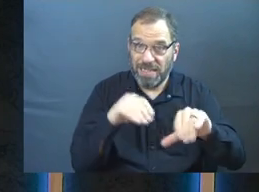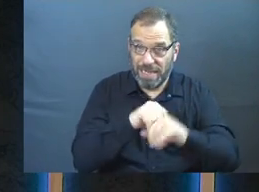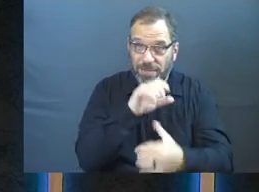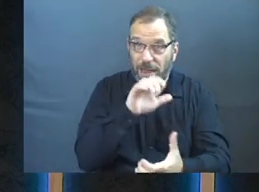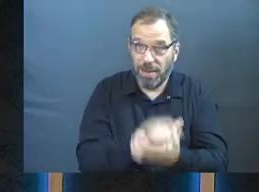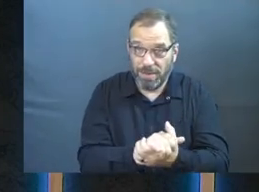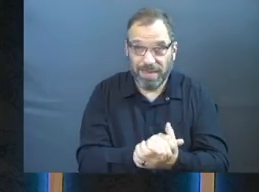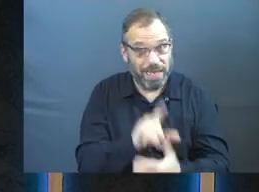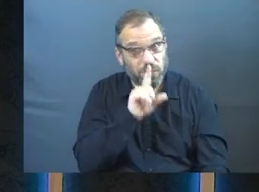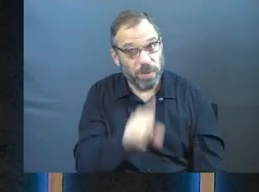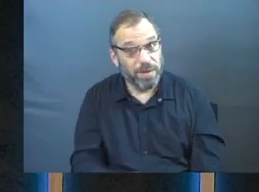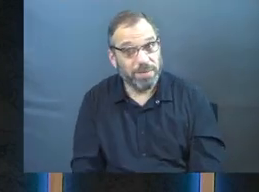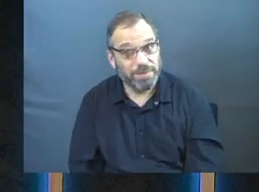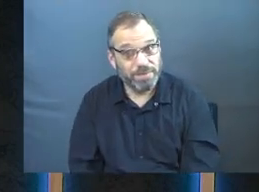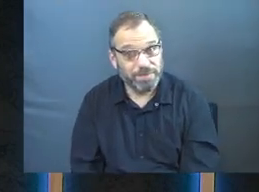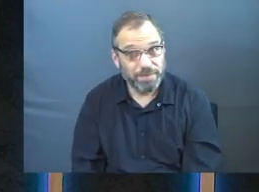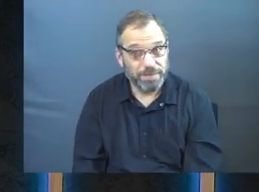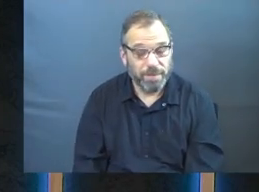That's also real.